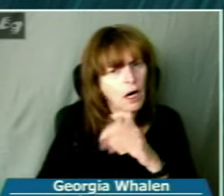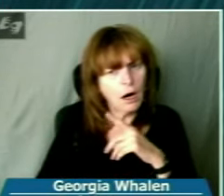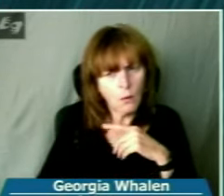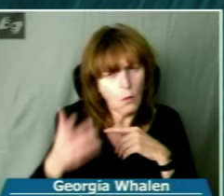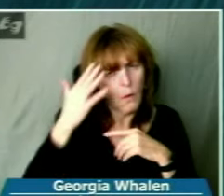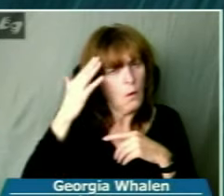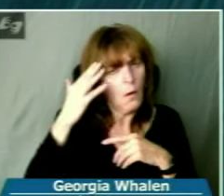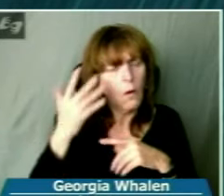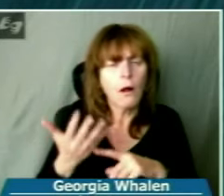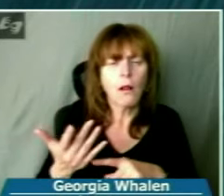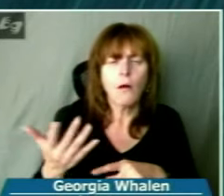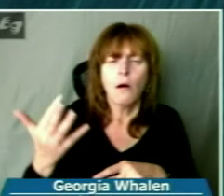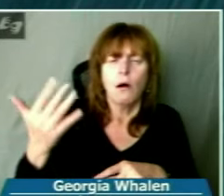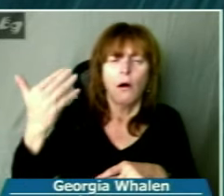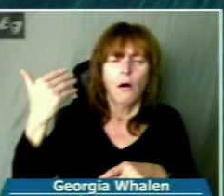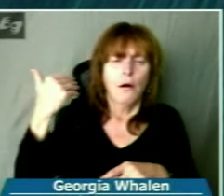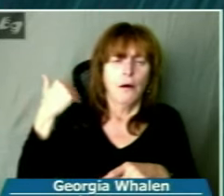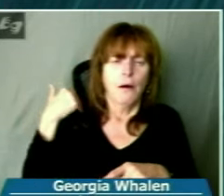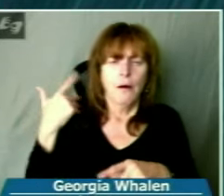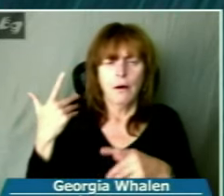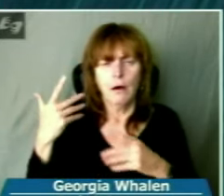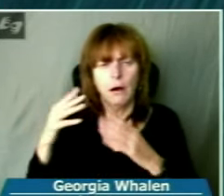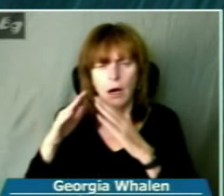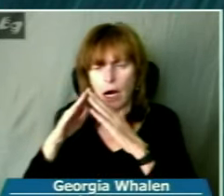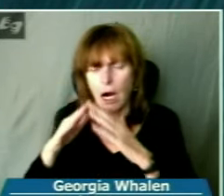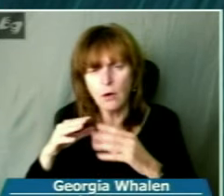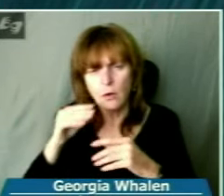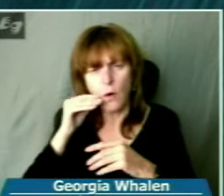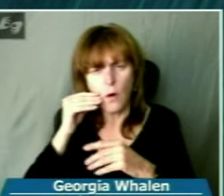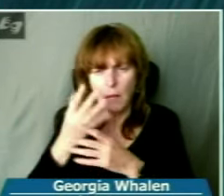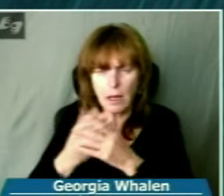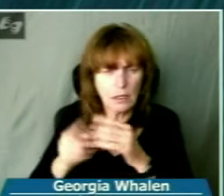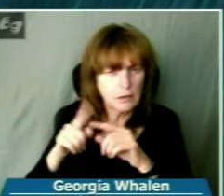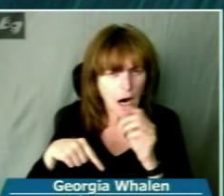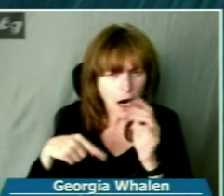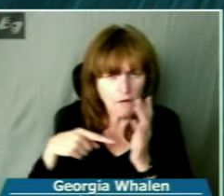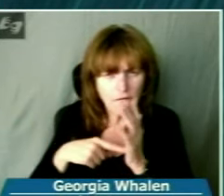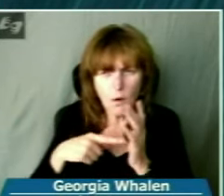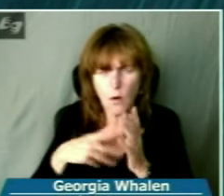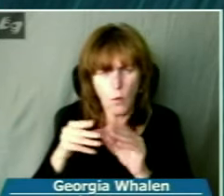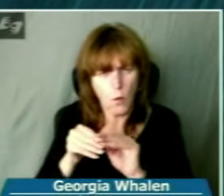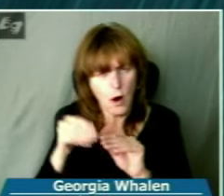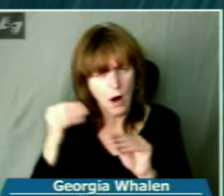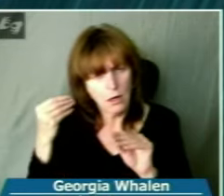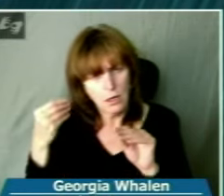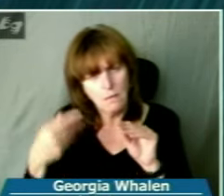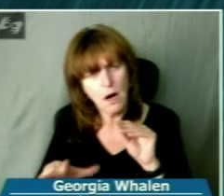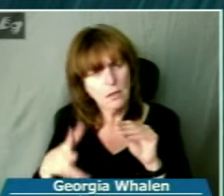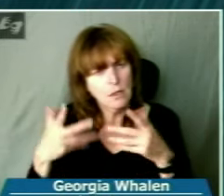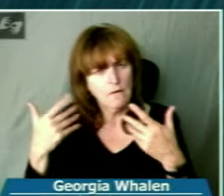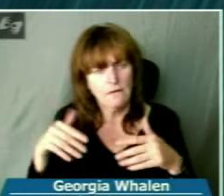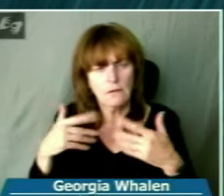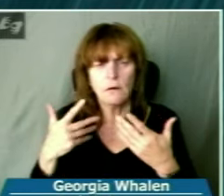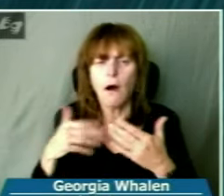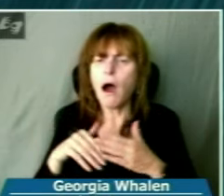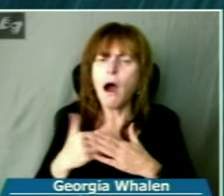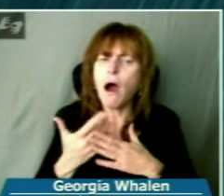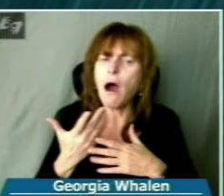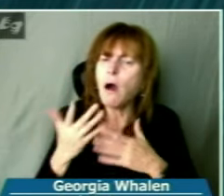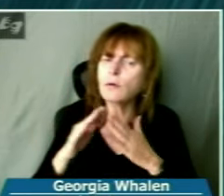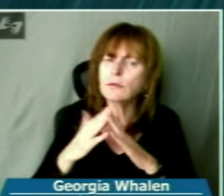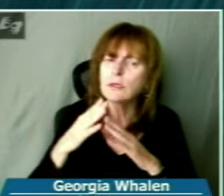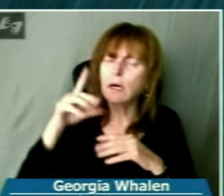before COVID-19 hit. What measures is the city taking to help people find safe housing?